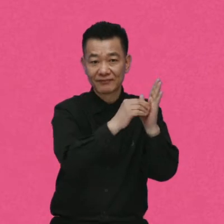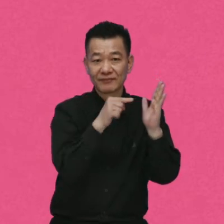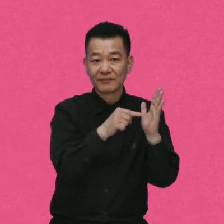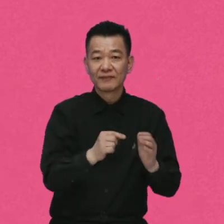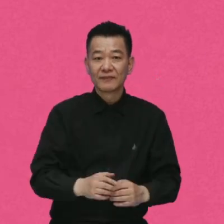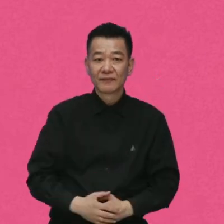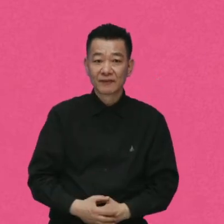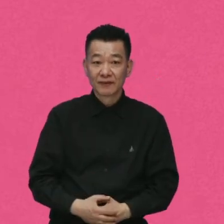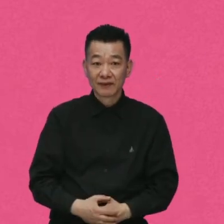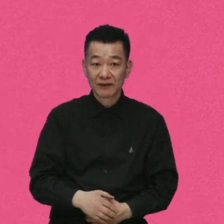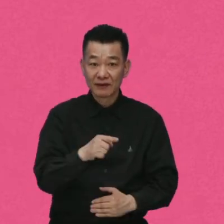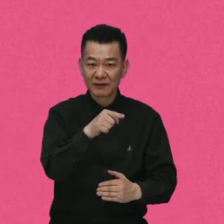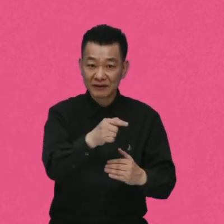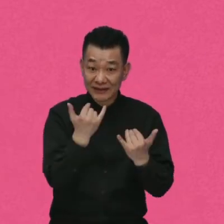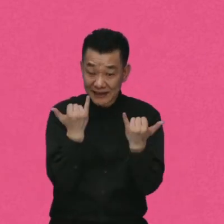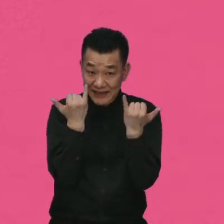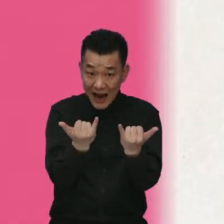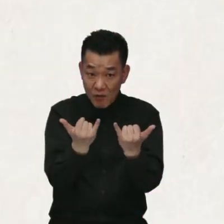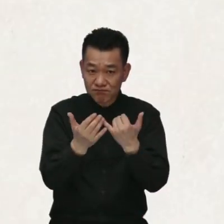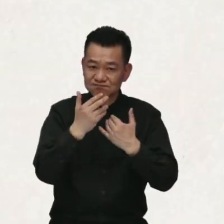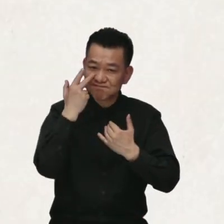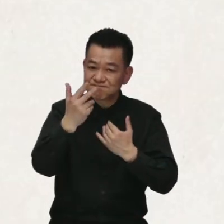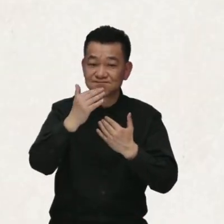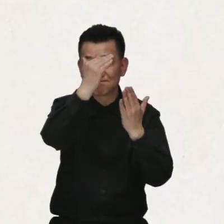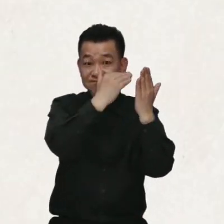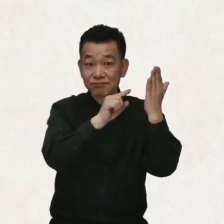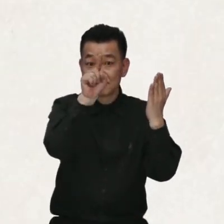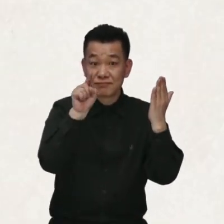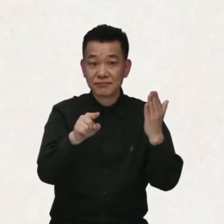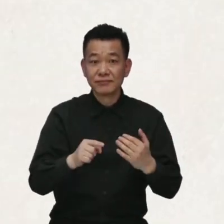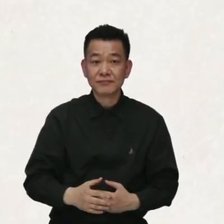created. Shall we take a look?